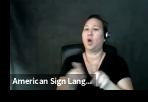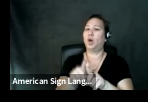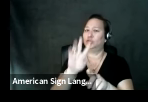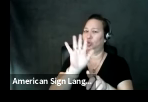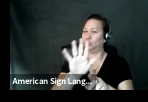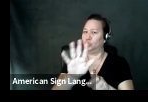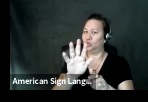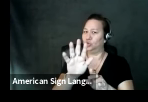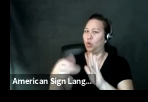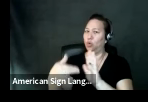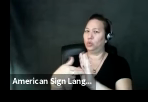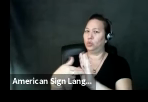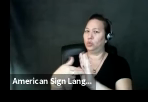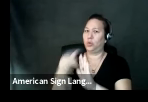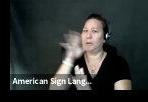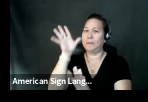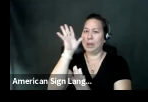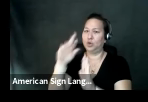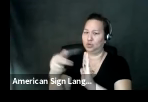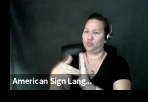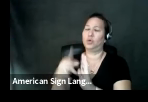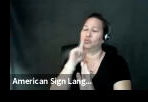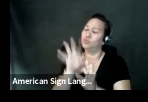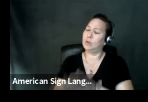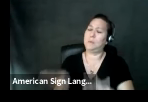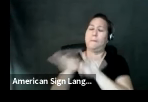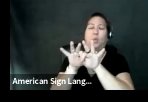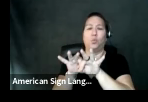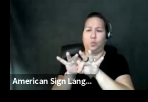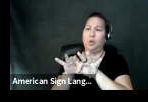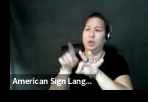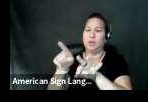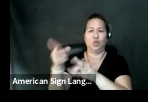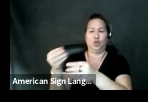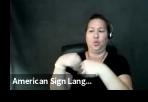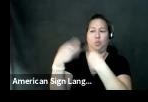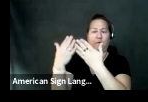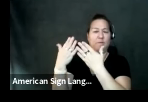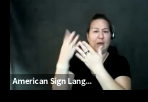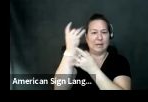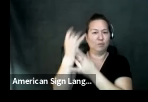critical to be able to provide additional information and your input.